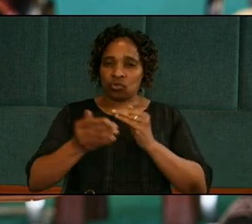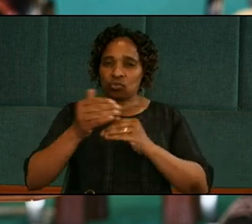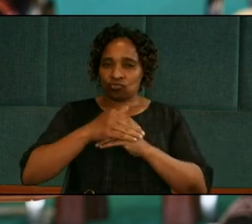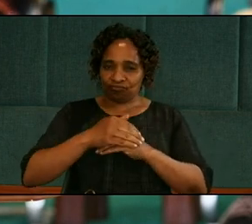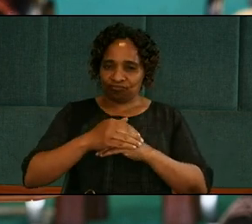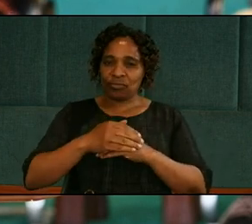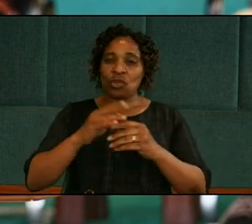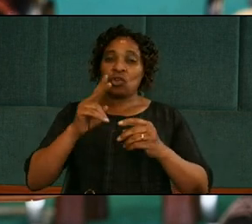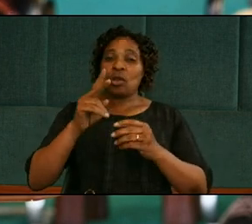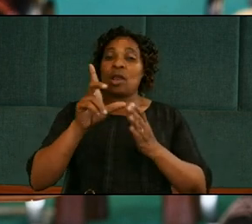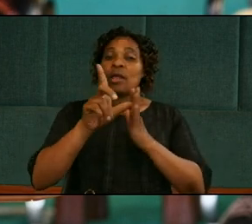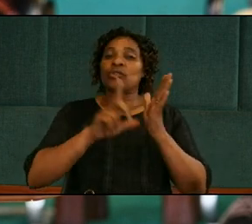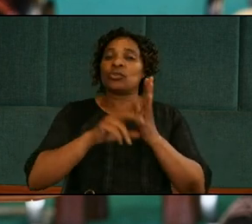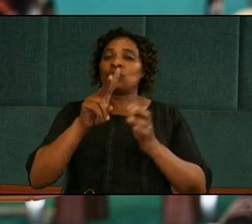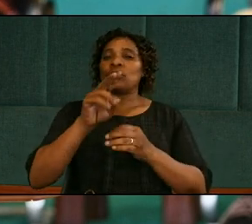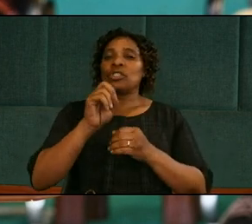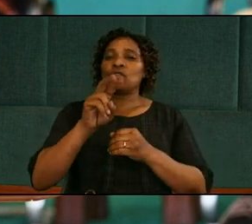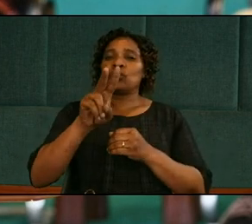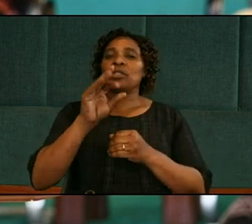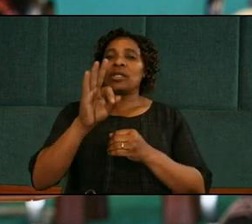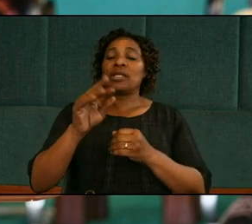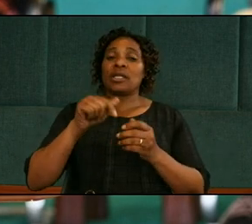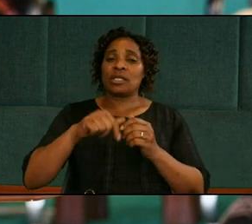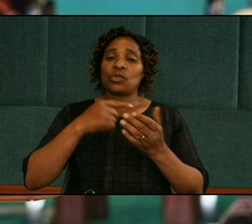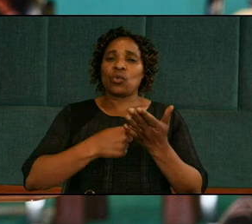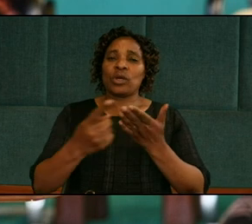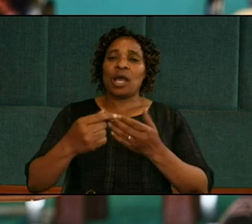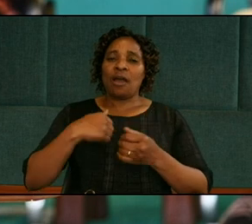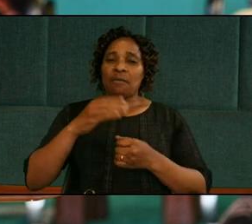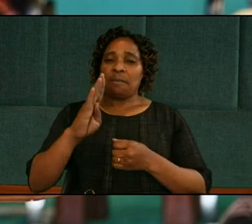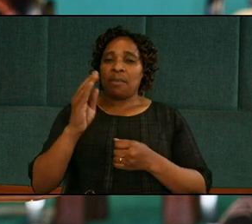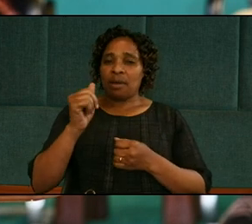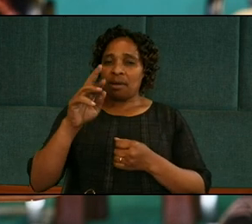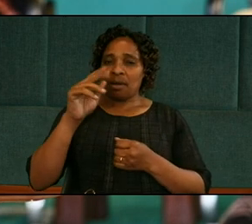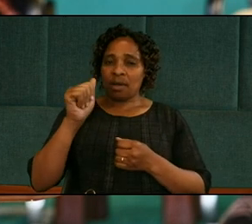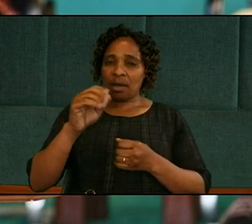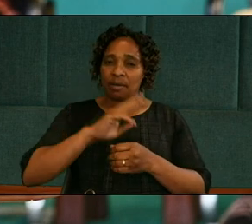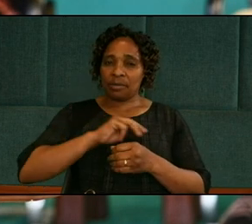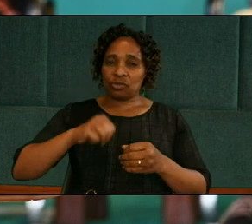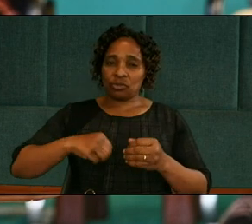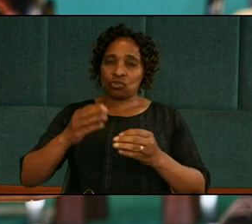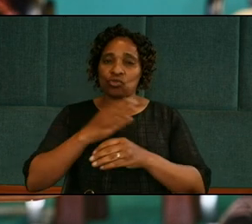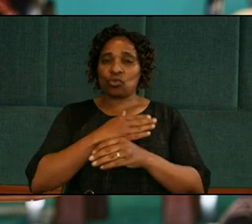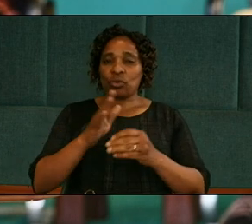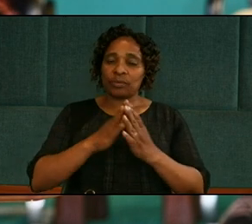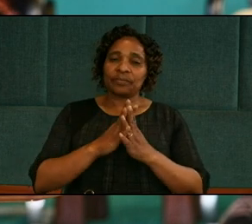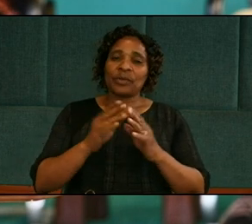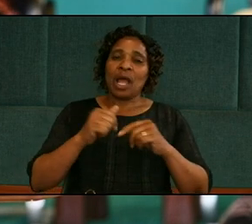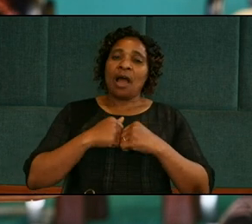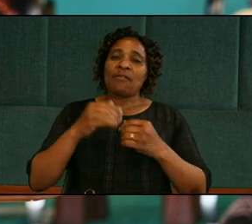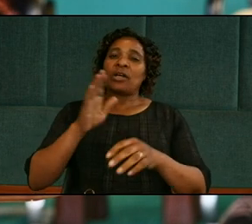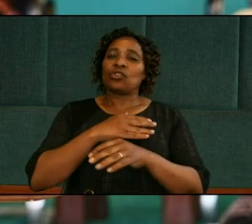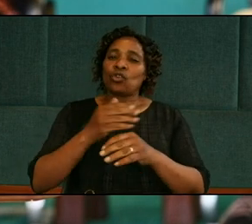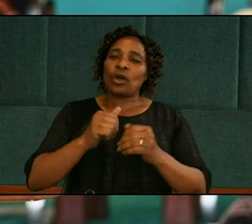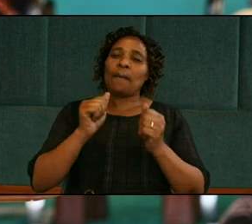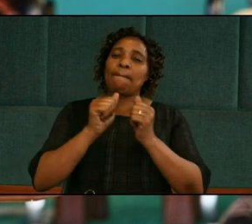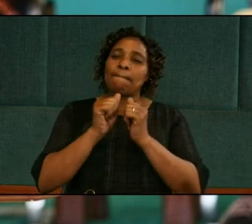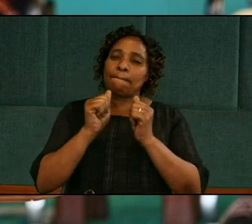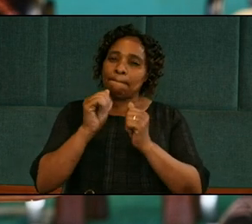Lesson 2023. This week we have Baraka on the mission story. In the orchestra, we have a song by